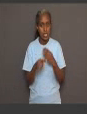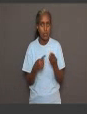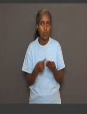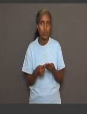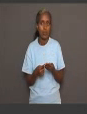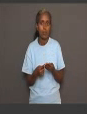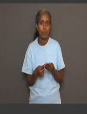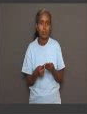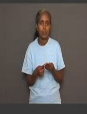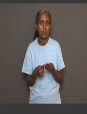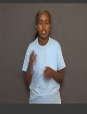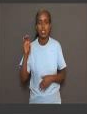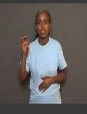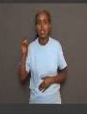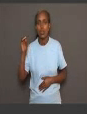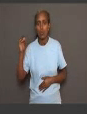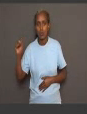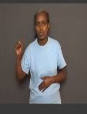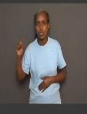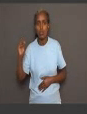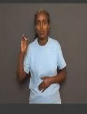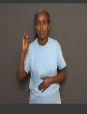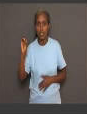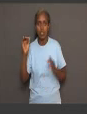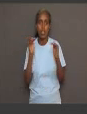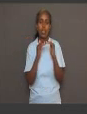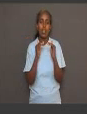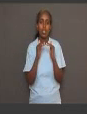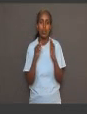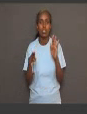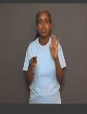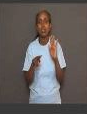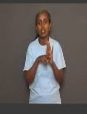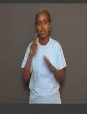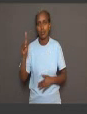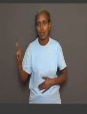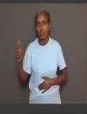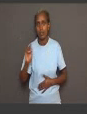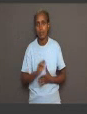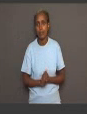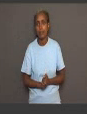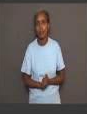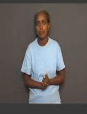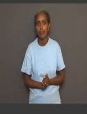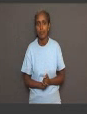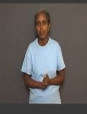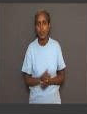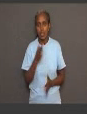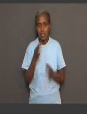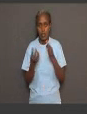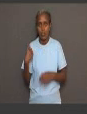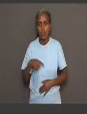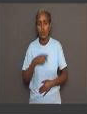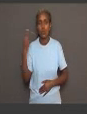Therefore, the cosine of theta equals negative 1. If we